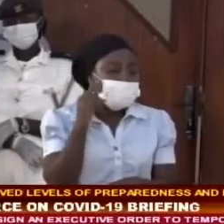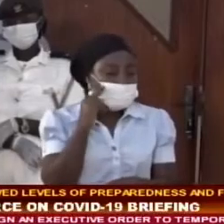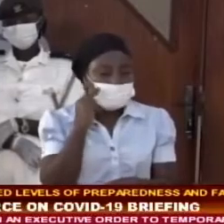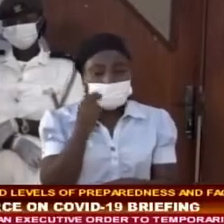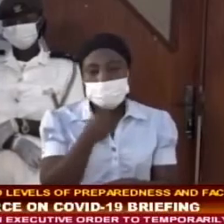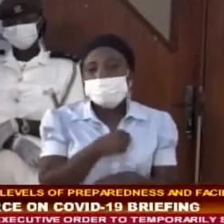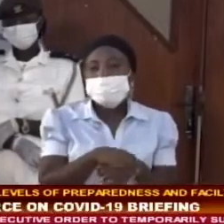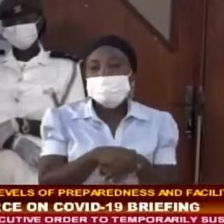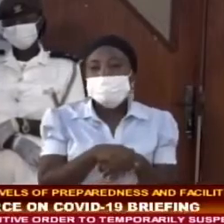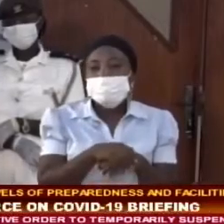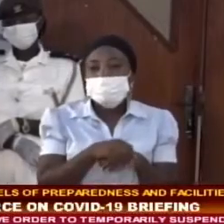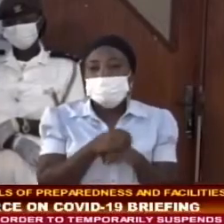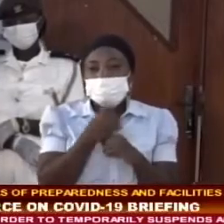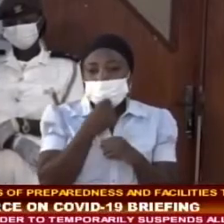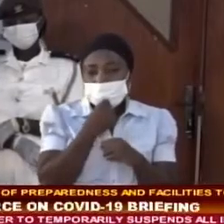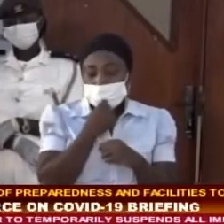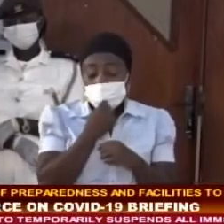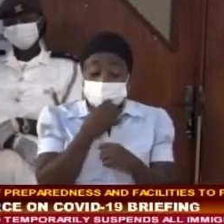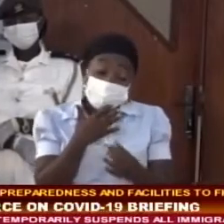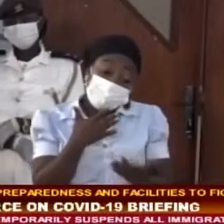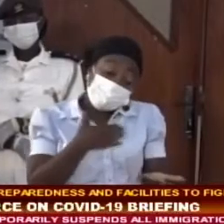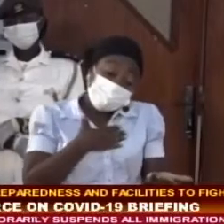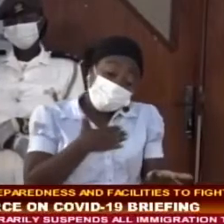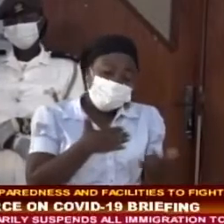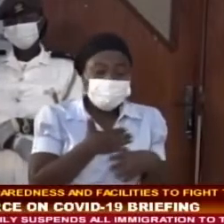Nigeria. Mine is a